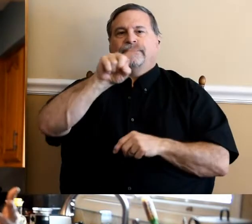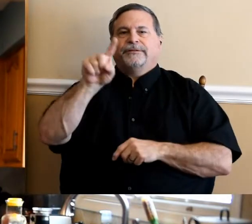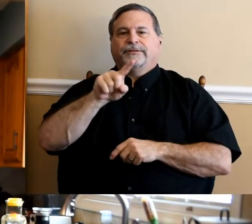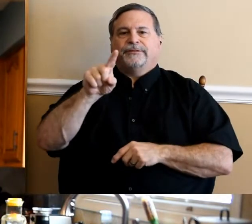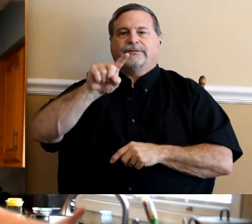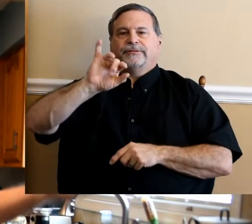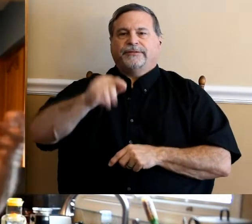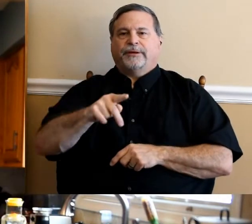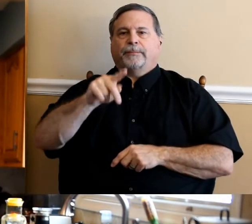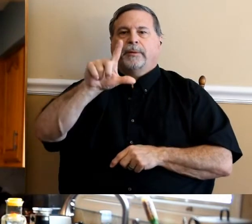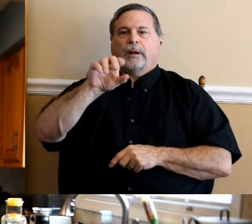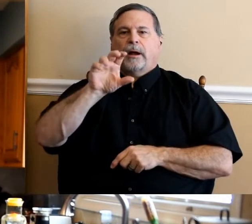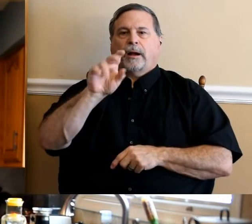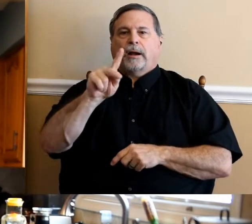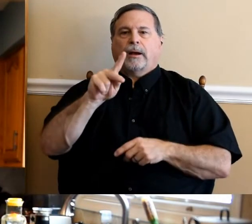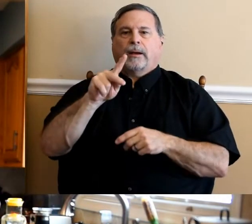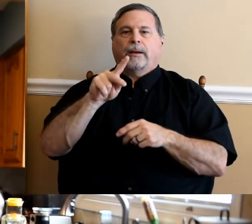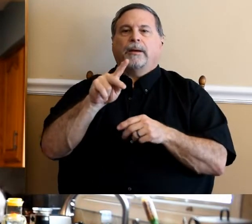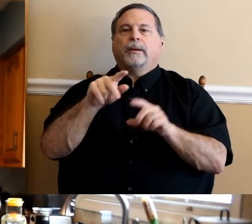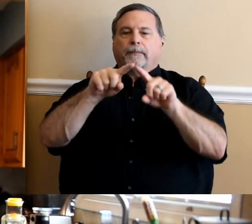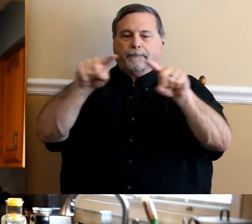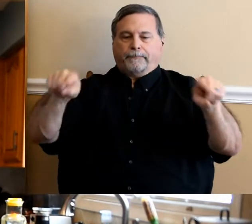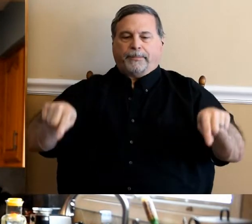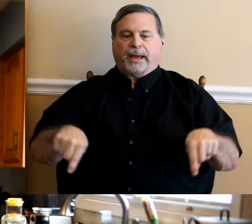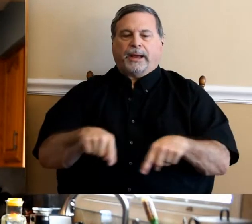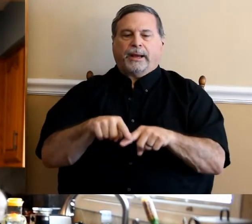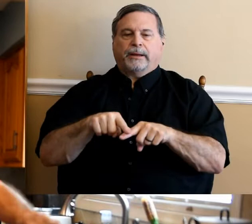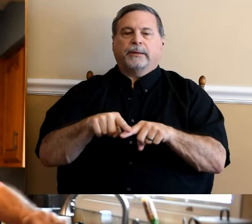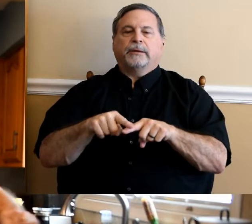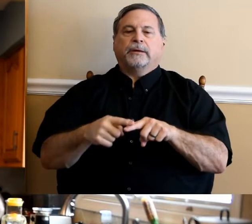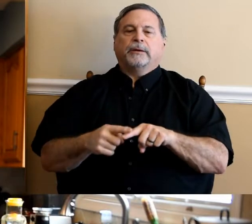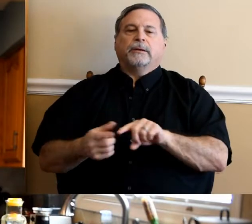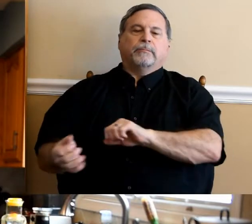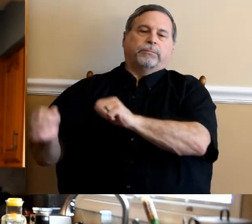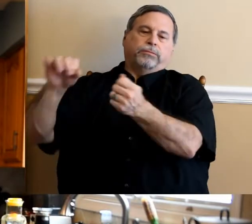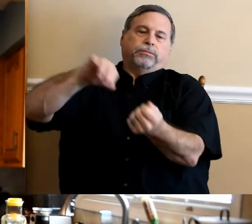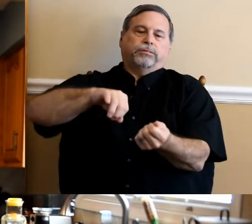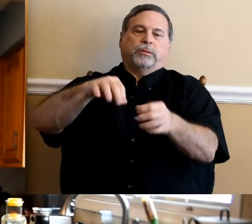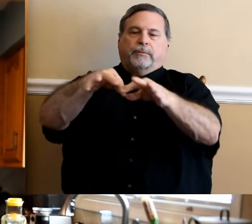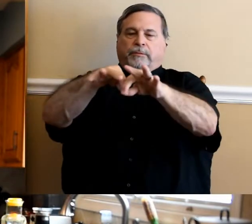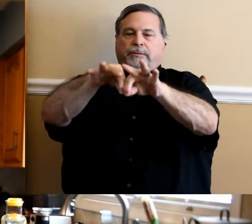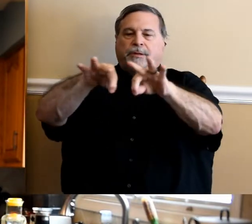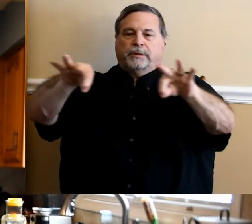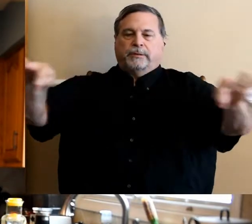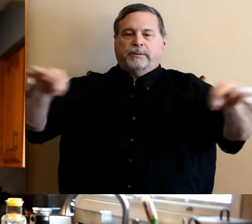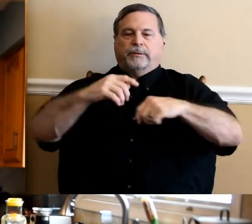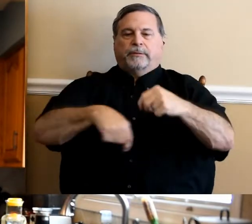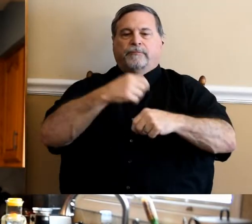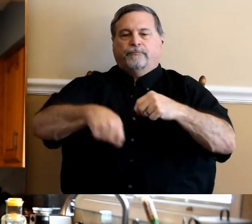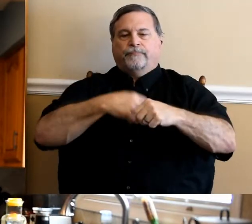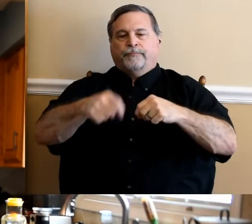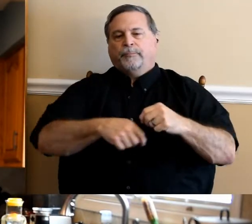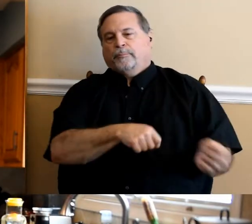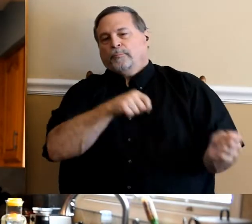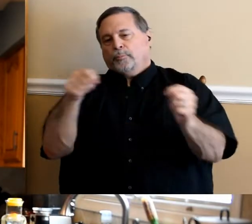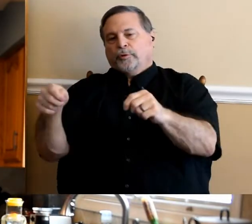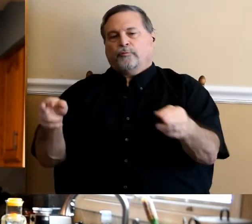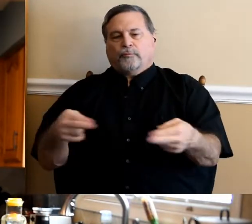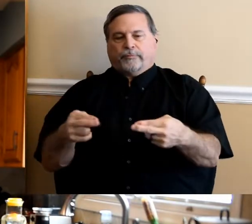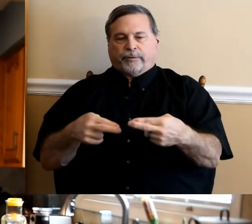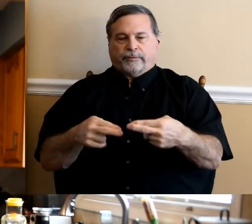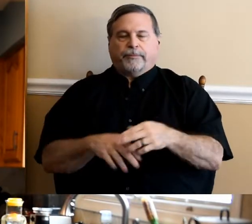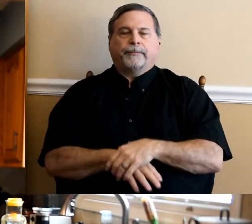bag. Put it all in there, squeeze the air out, zip tied it, and I even wrapped some tape around it and put it in